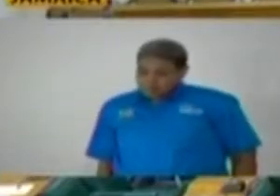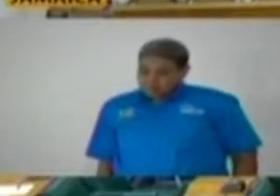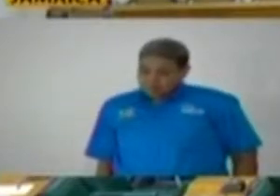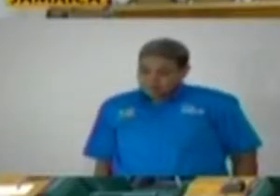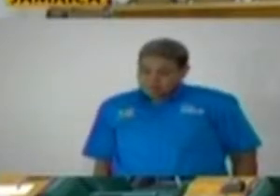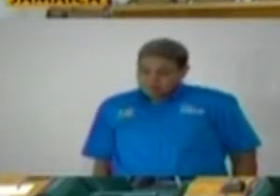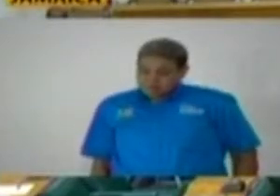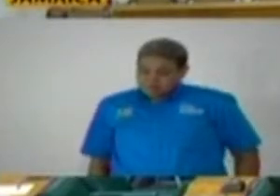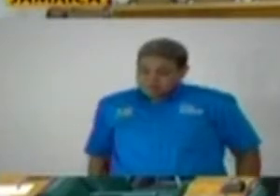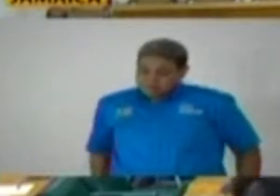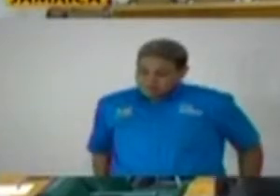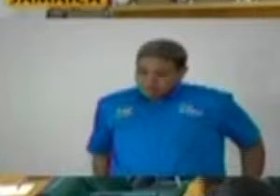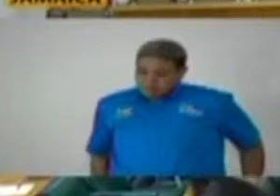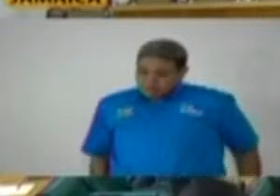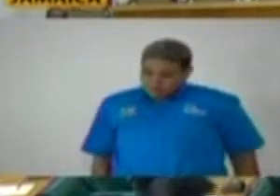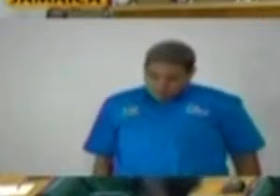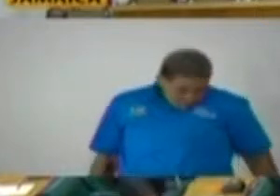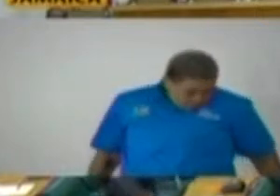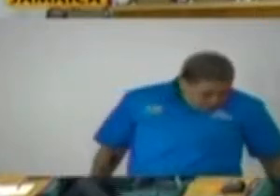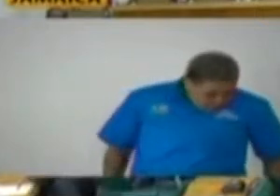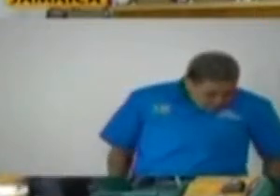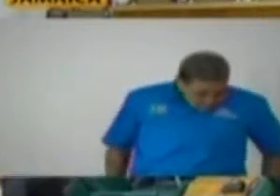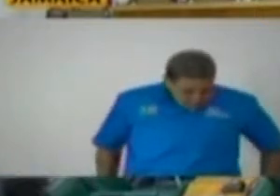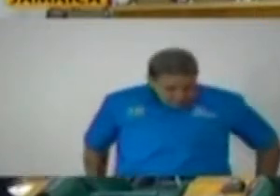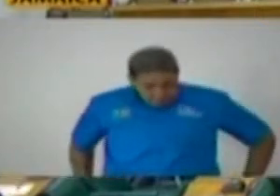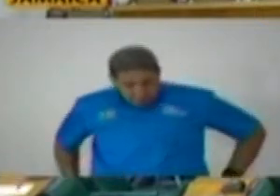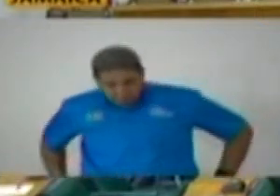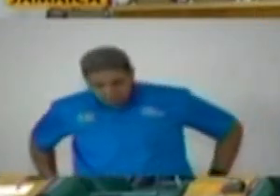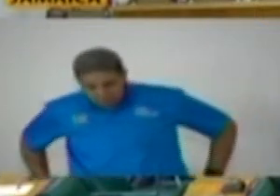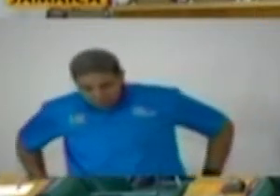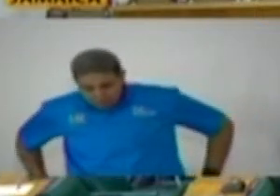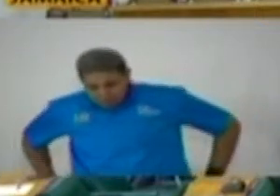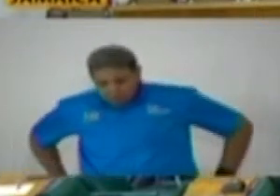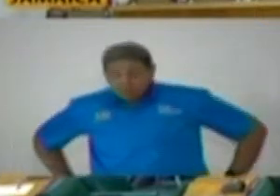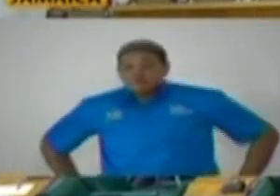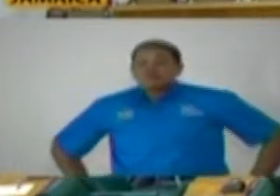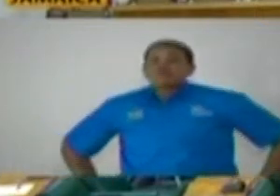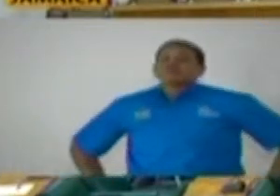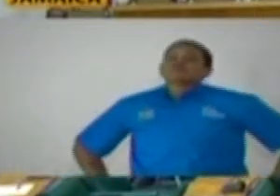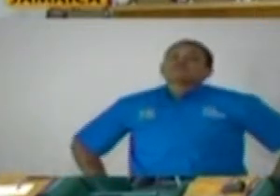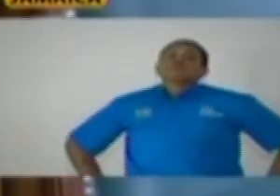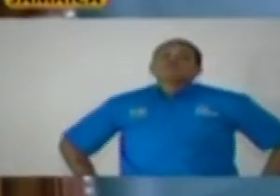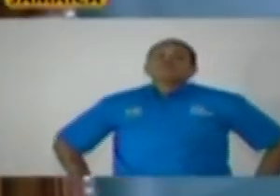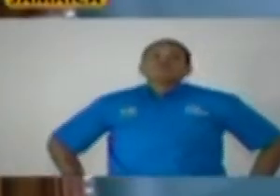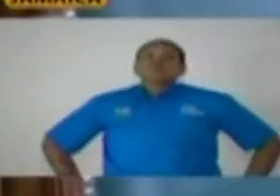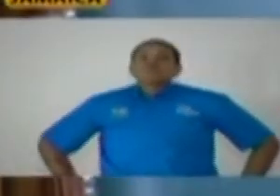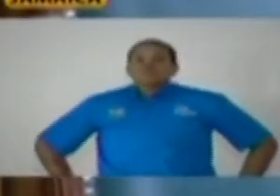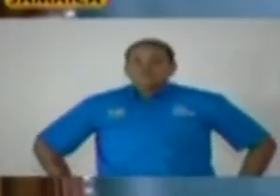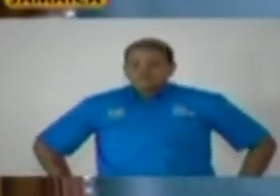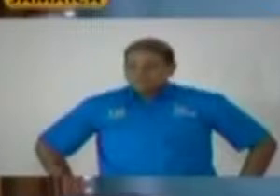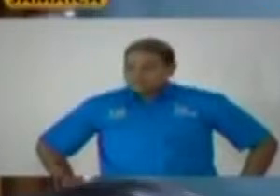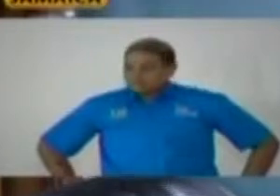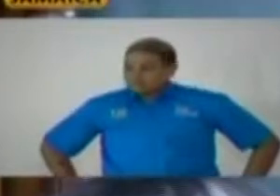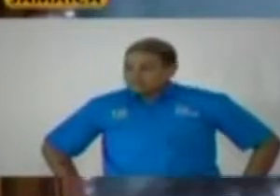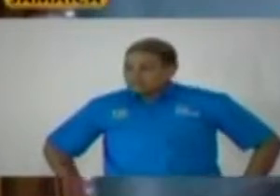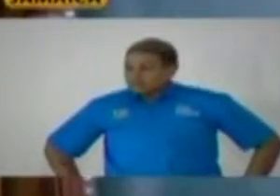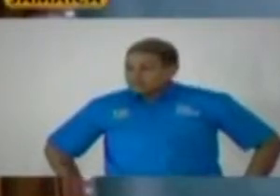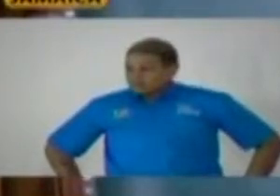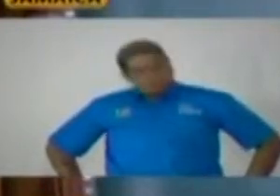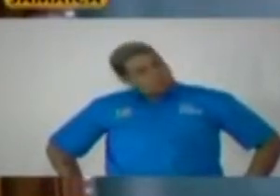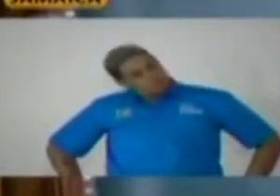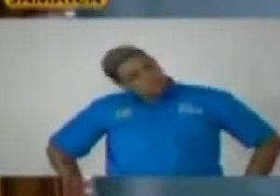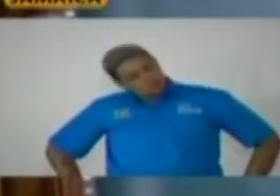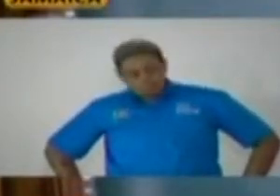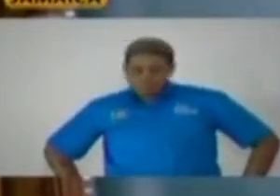Cayman. And of course, she's female, and so we salute her